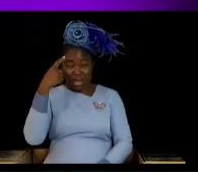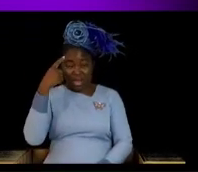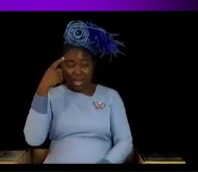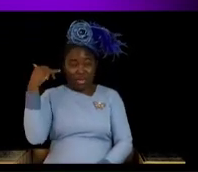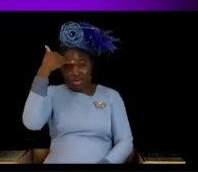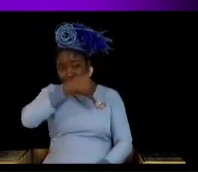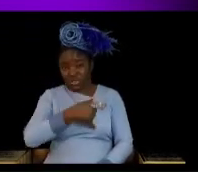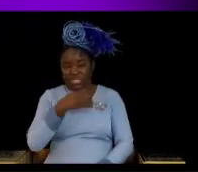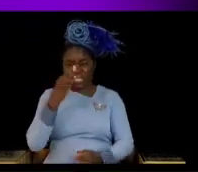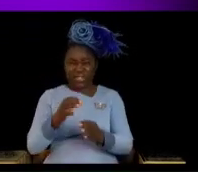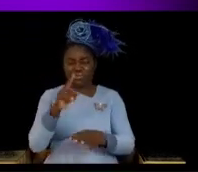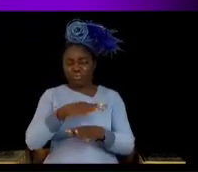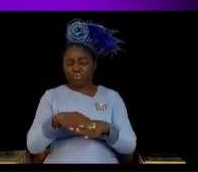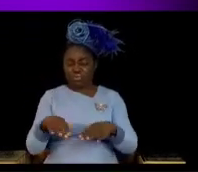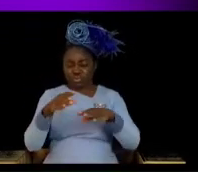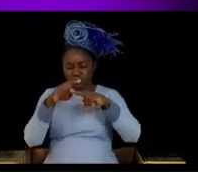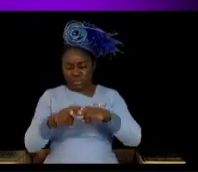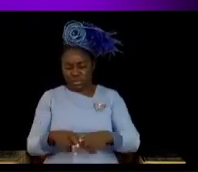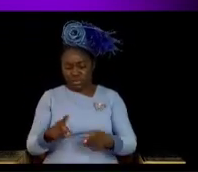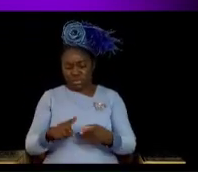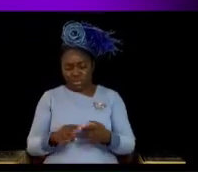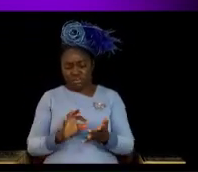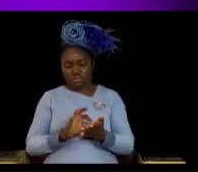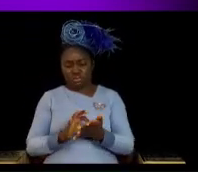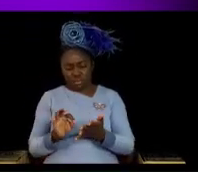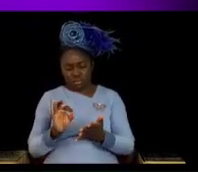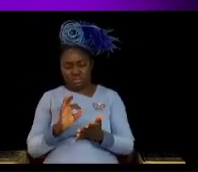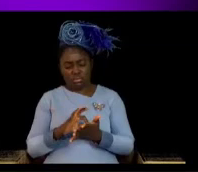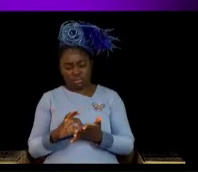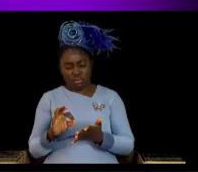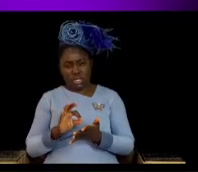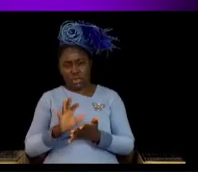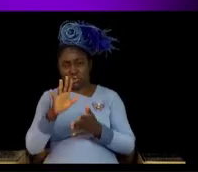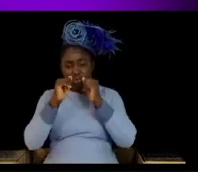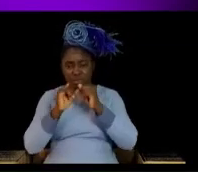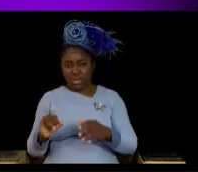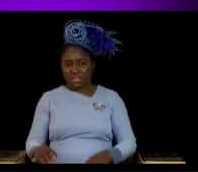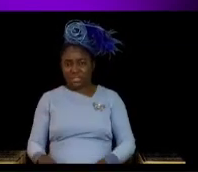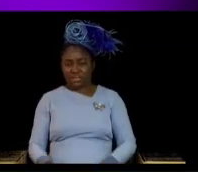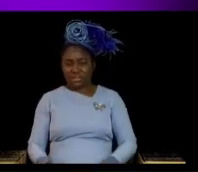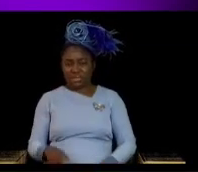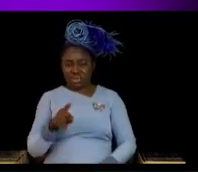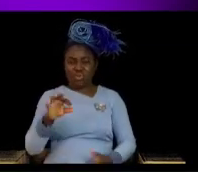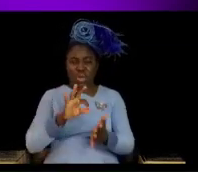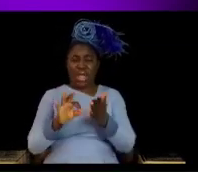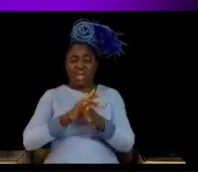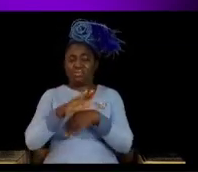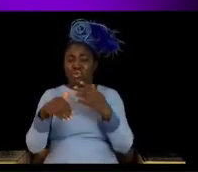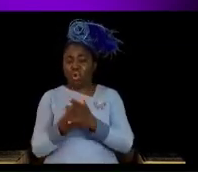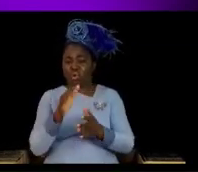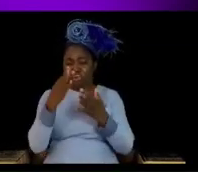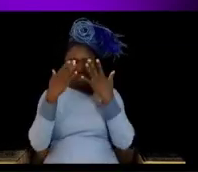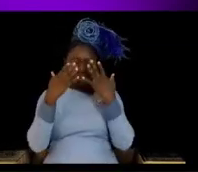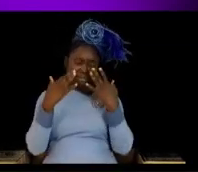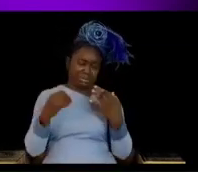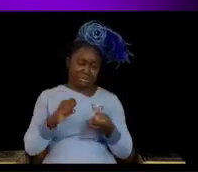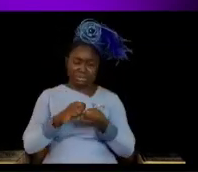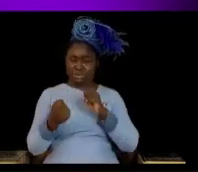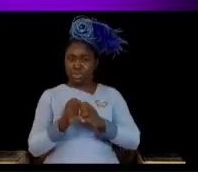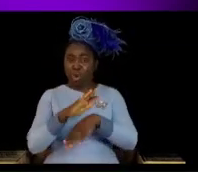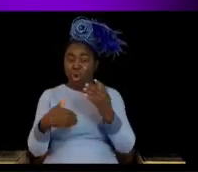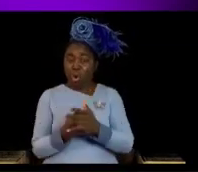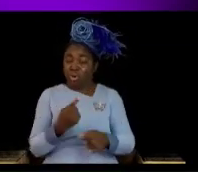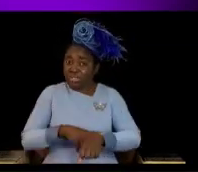are always counting your sorrows and your misfortunes. You are a